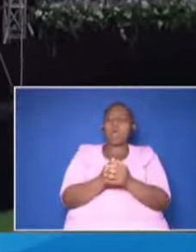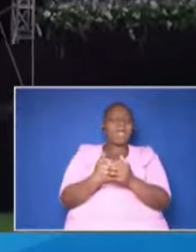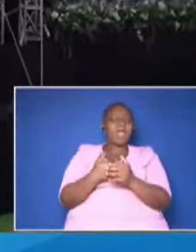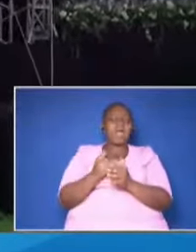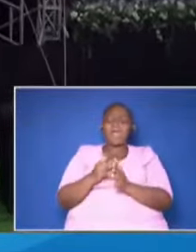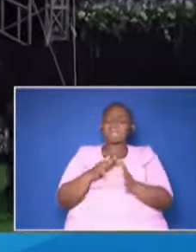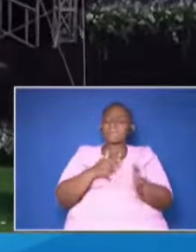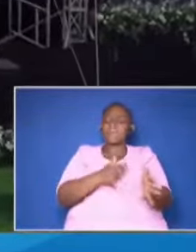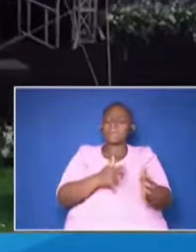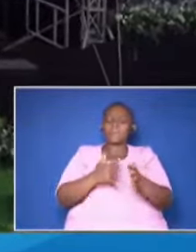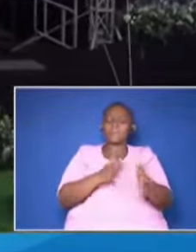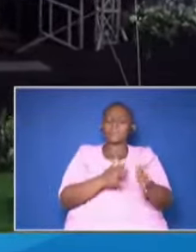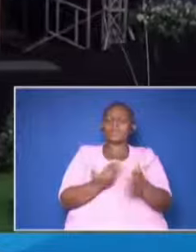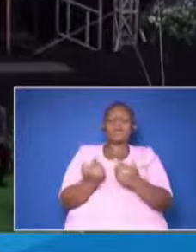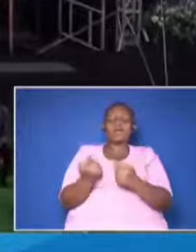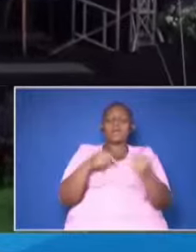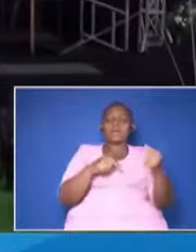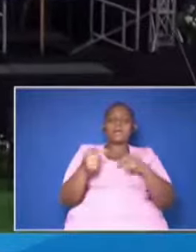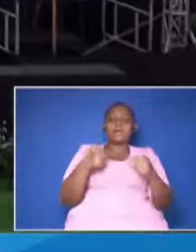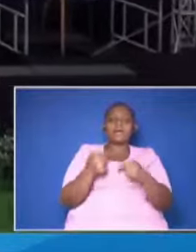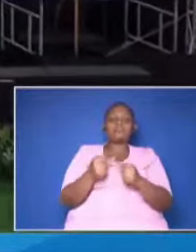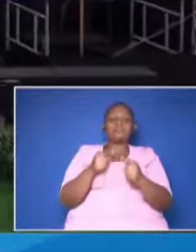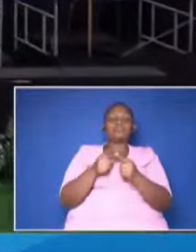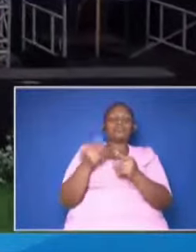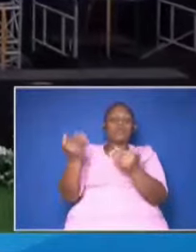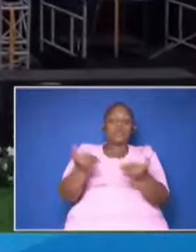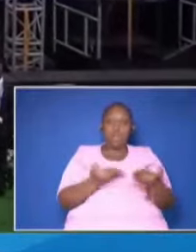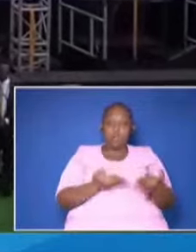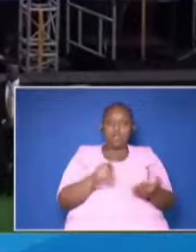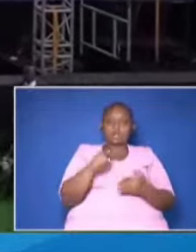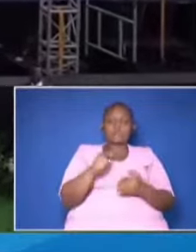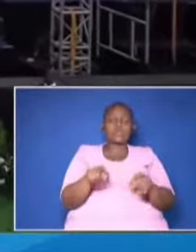come here to welcome you and to listen to your message